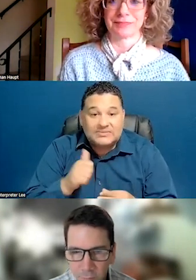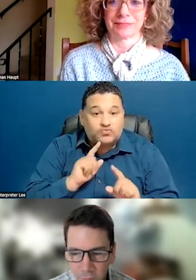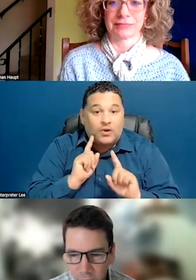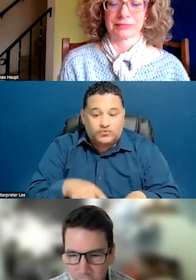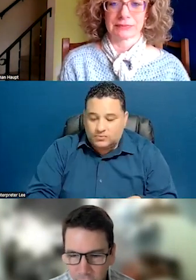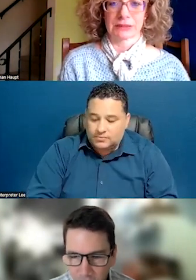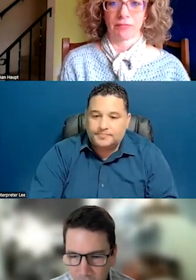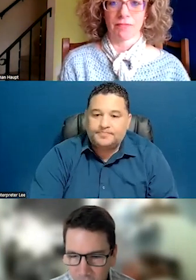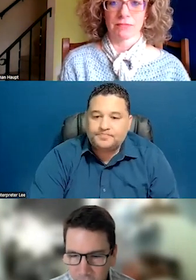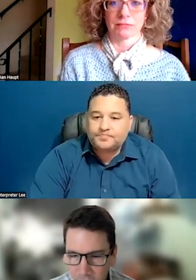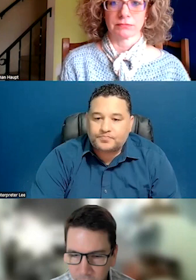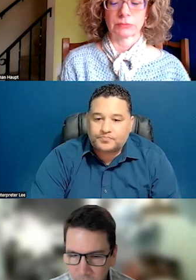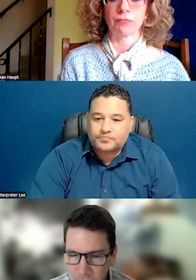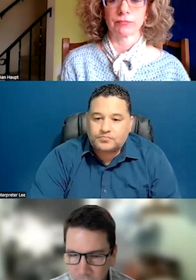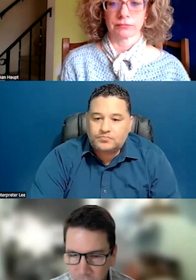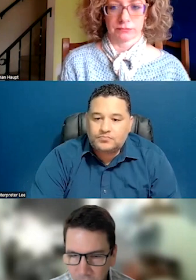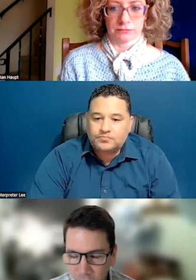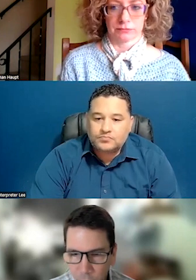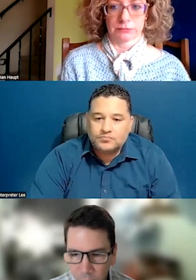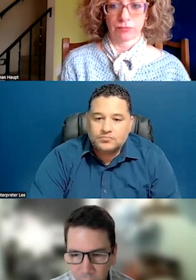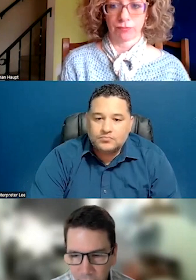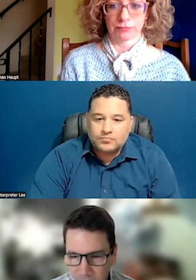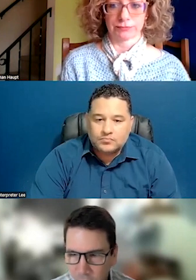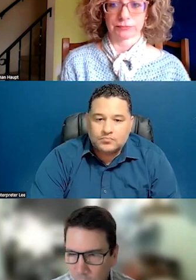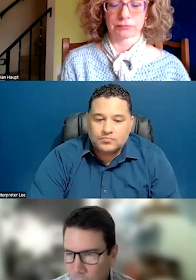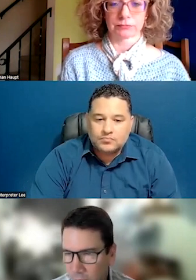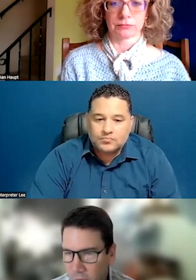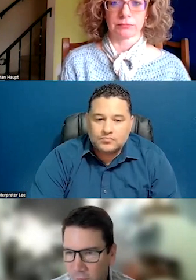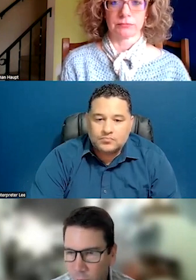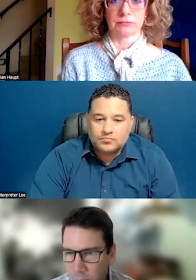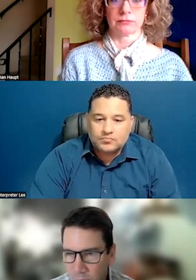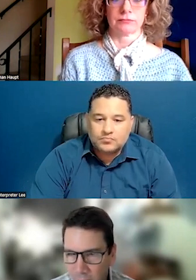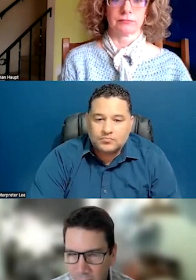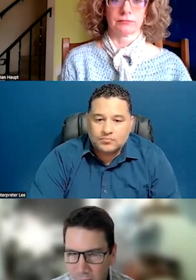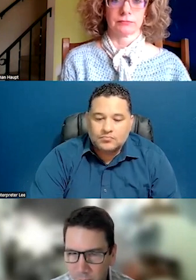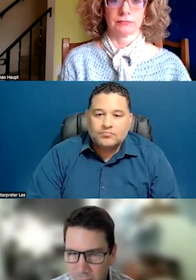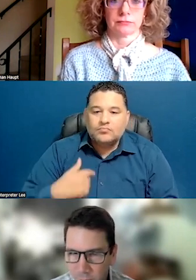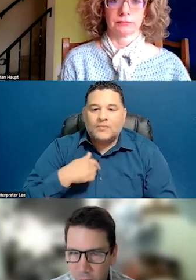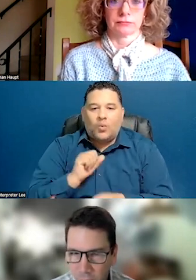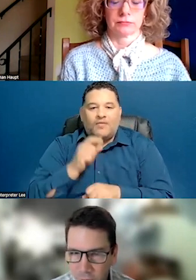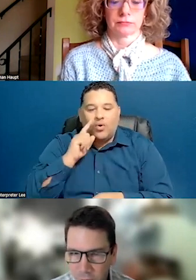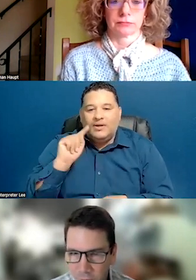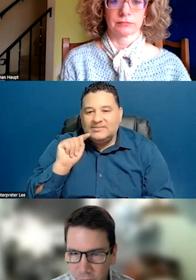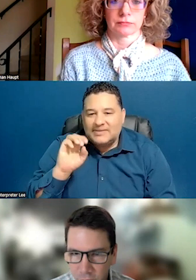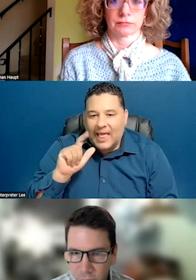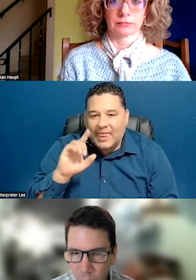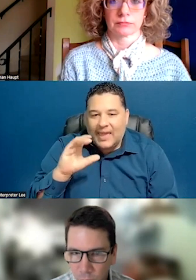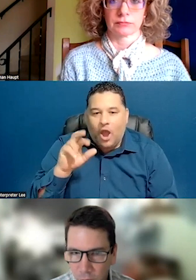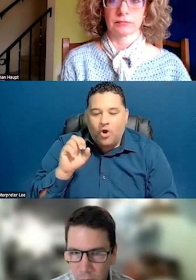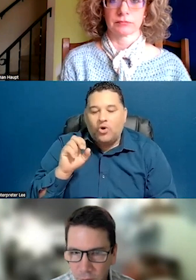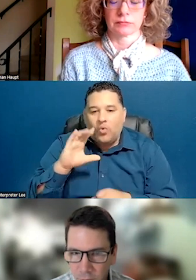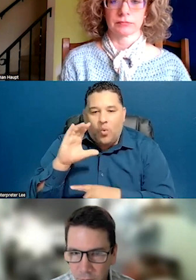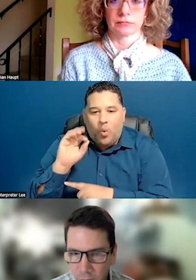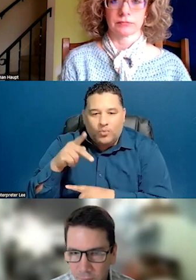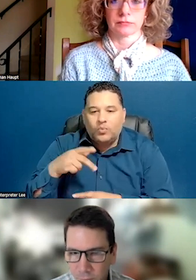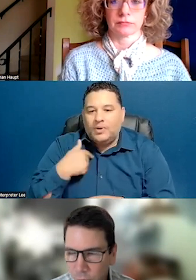Yeah, absolutely. You know, I work for Telecare Corporation. We provide behavioral health services